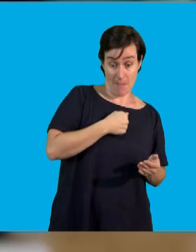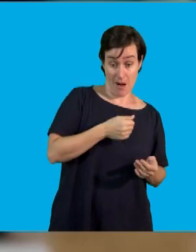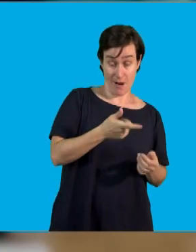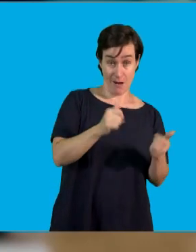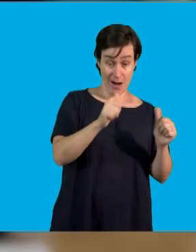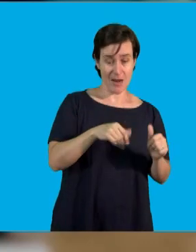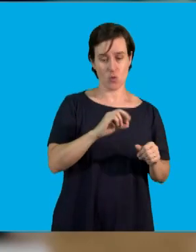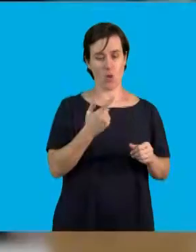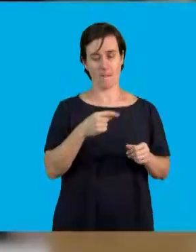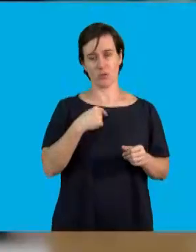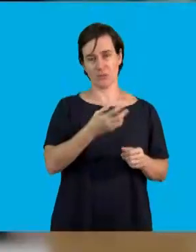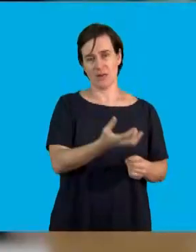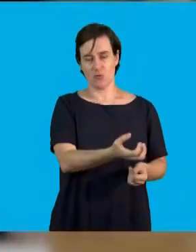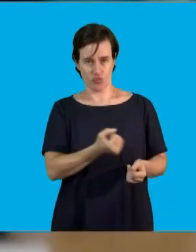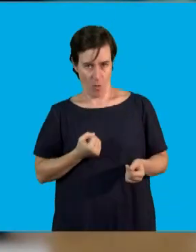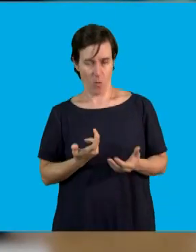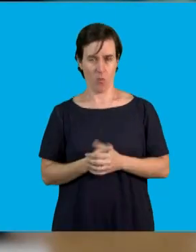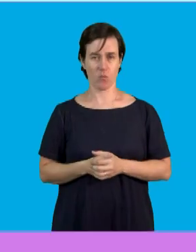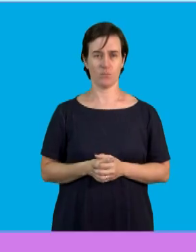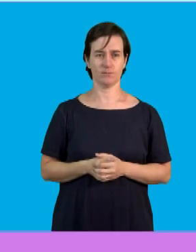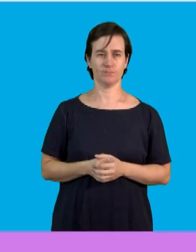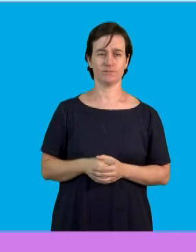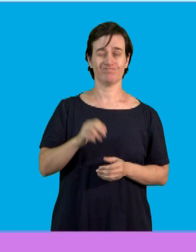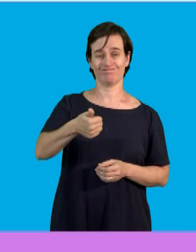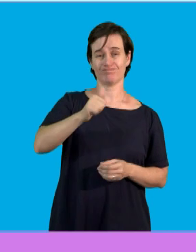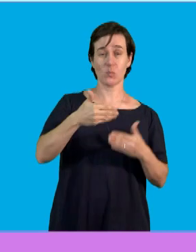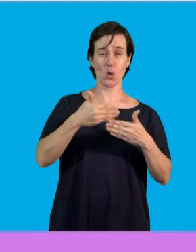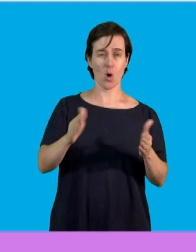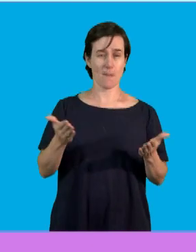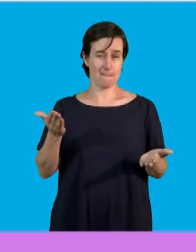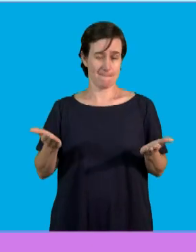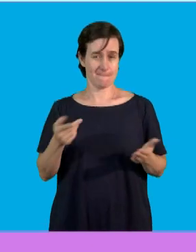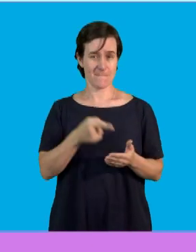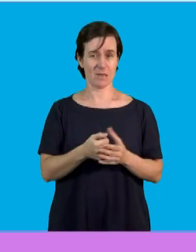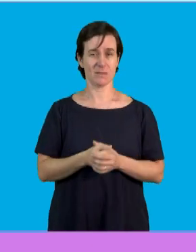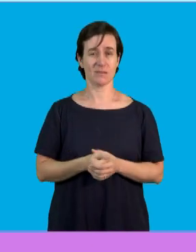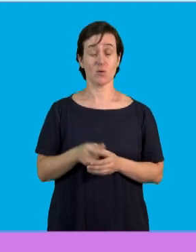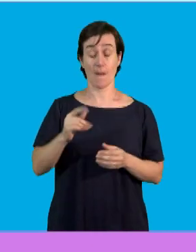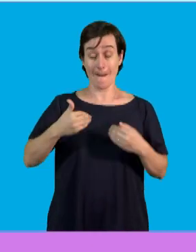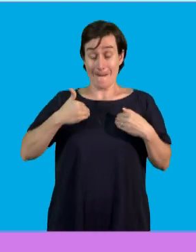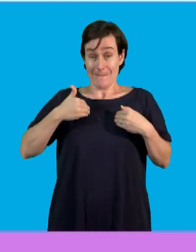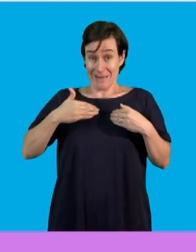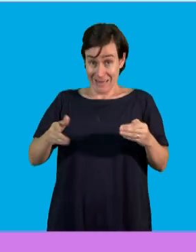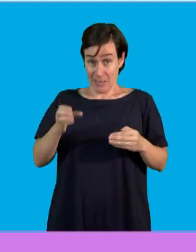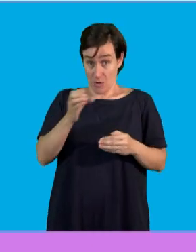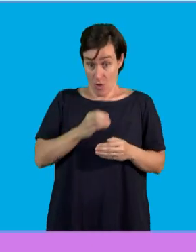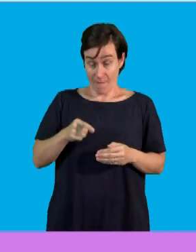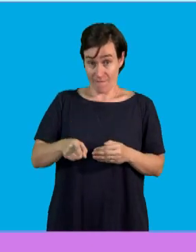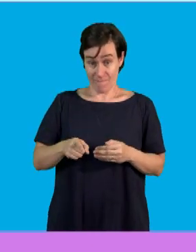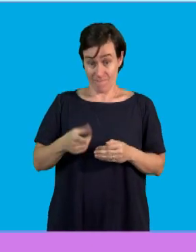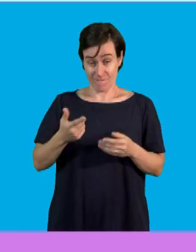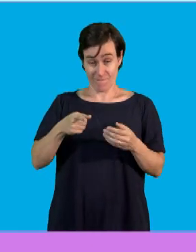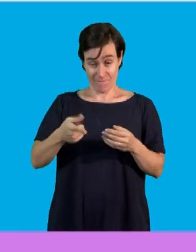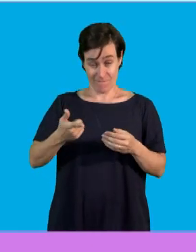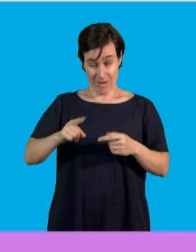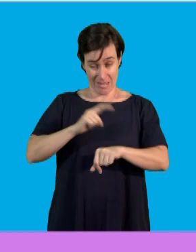of the account. And we also have the opening balance. It's the money brought forward at the beginning of the